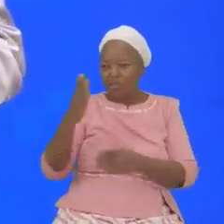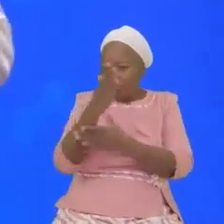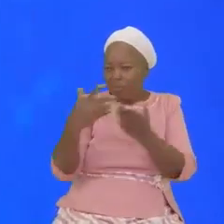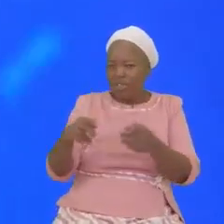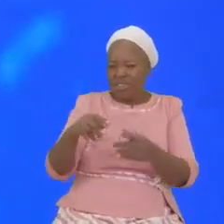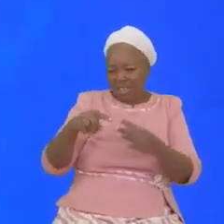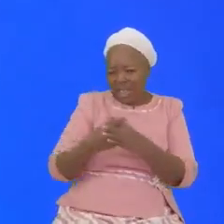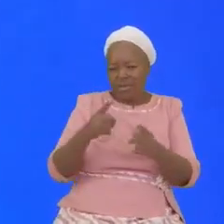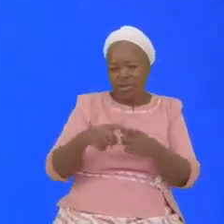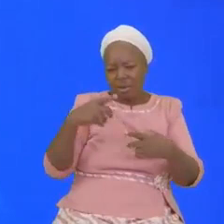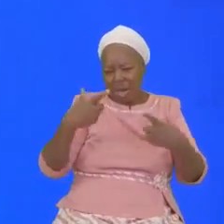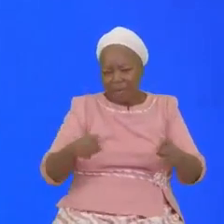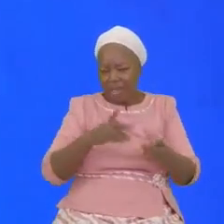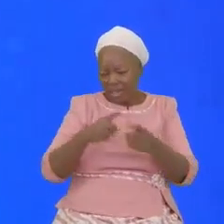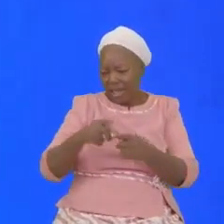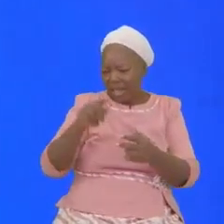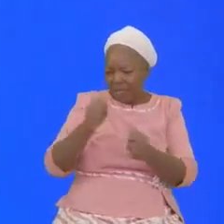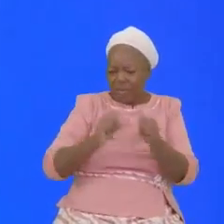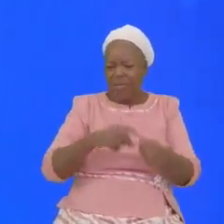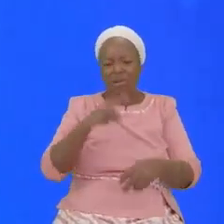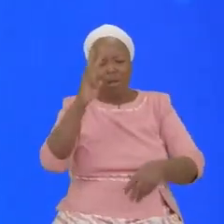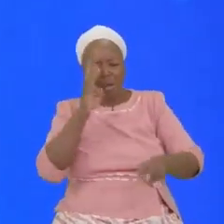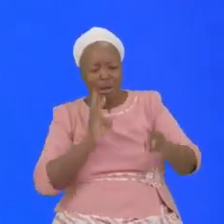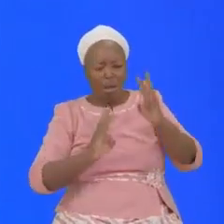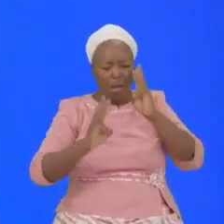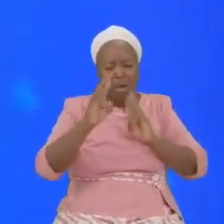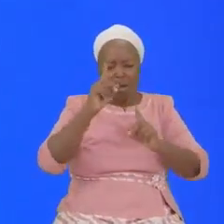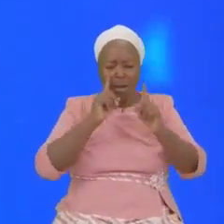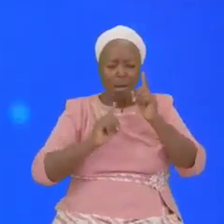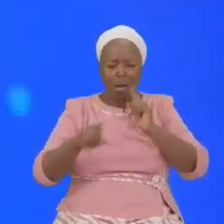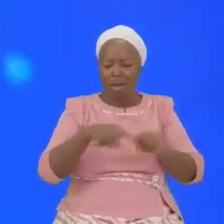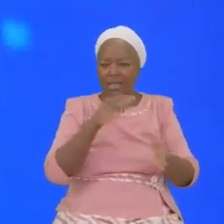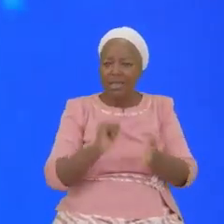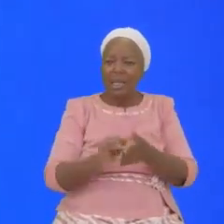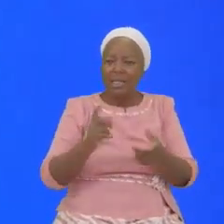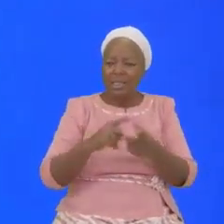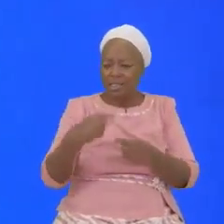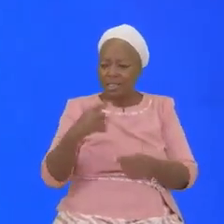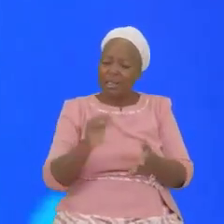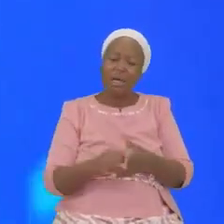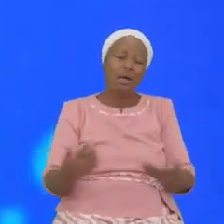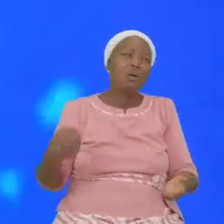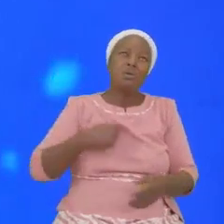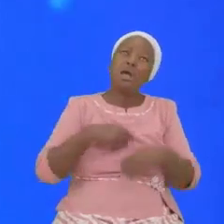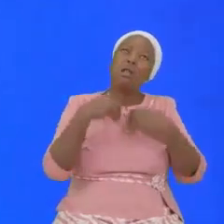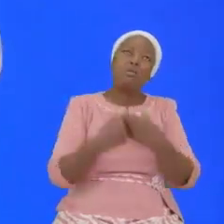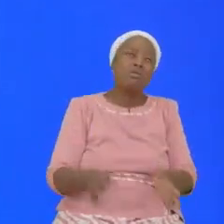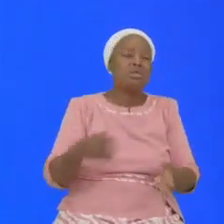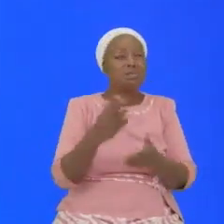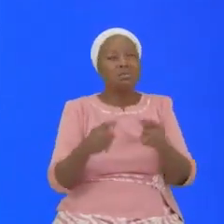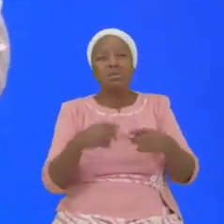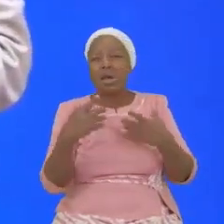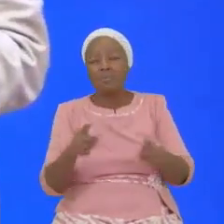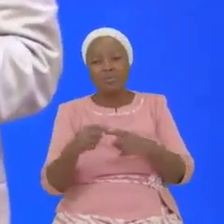to shake, and everybody crying, and everybody kind of saying that we're lost, we're going to begin to